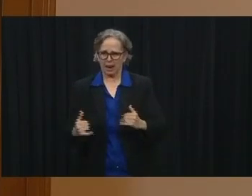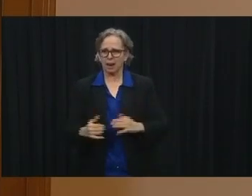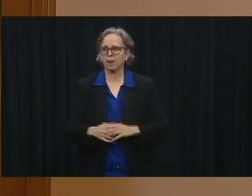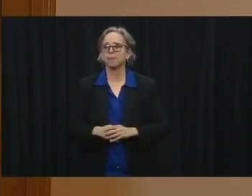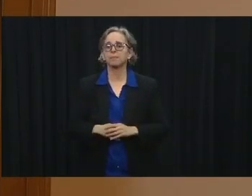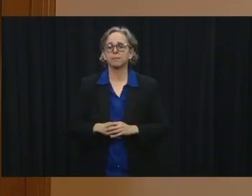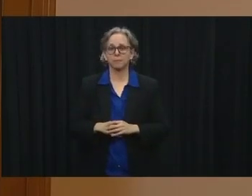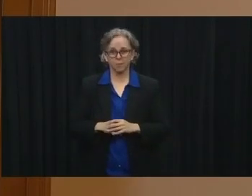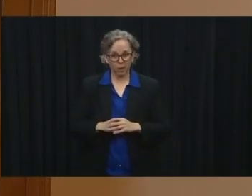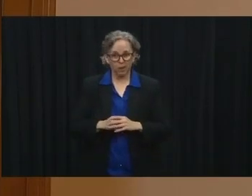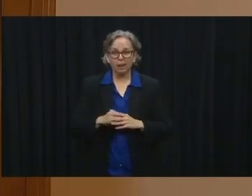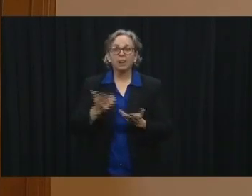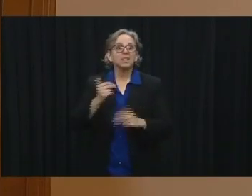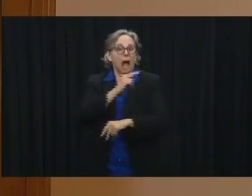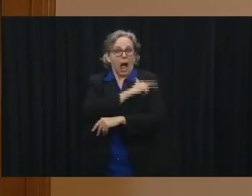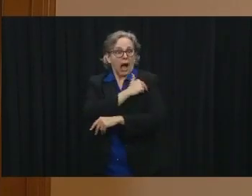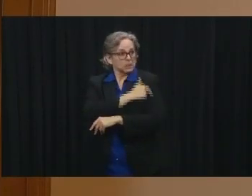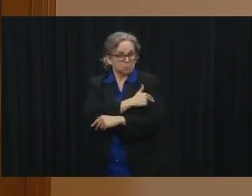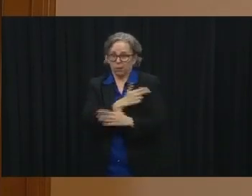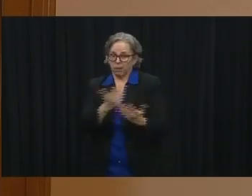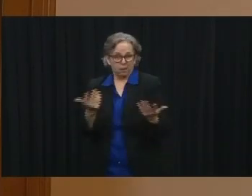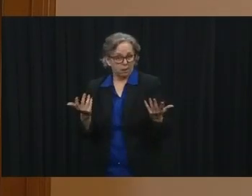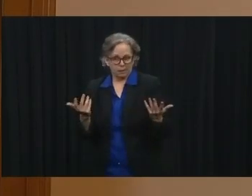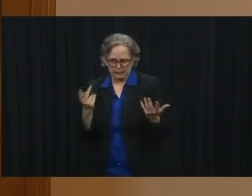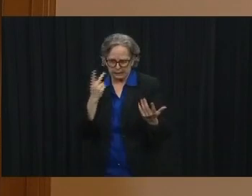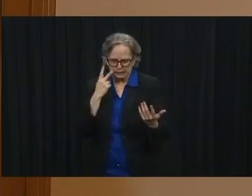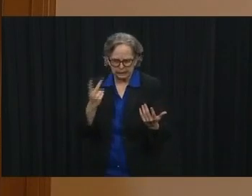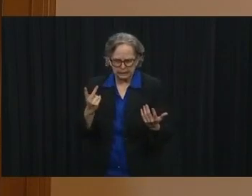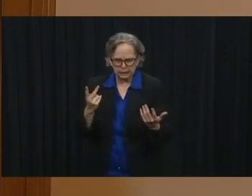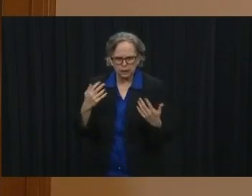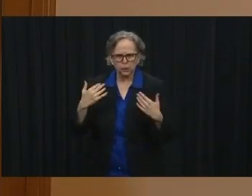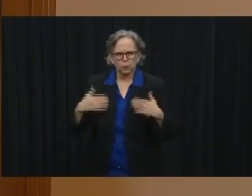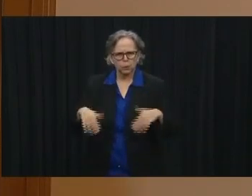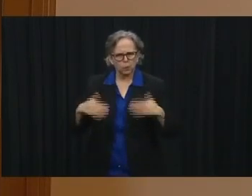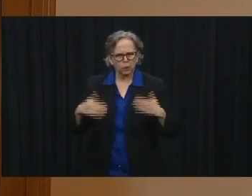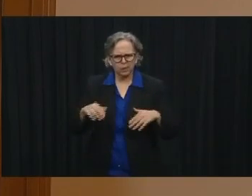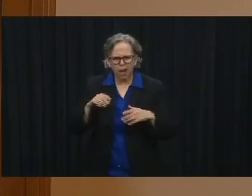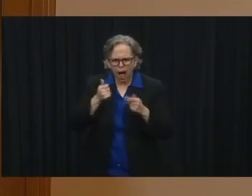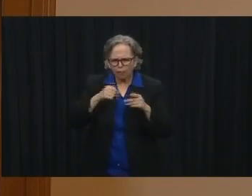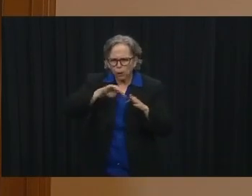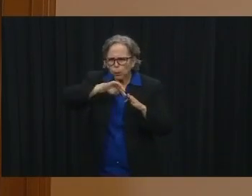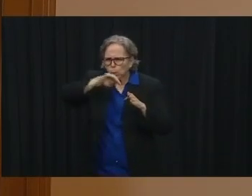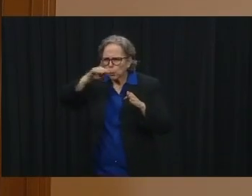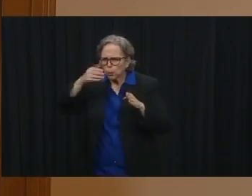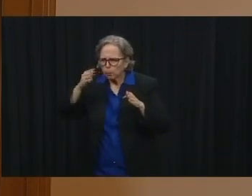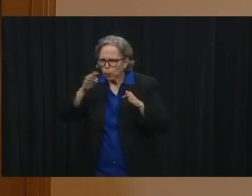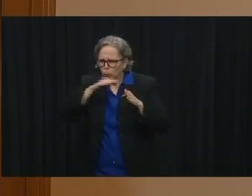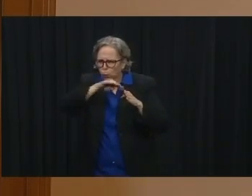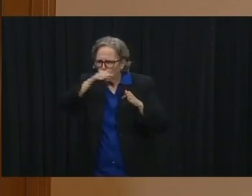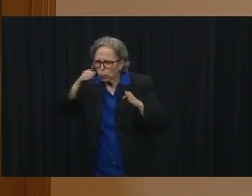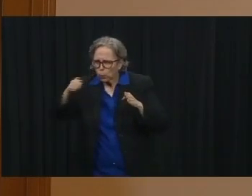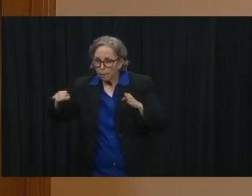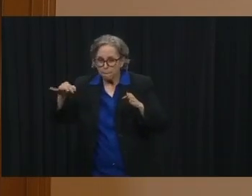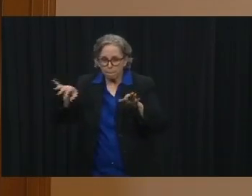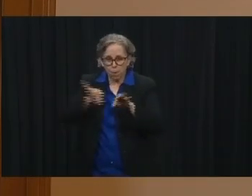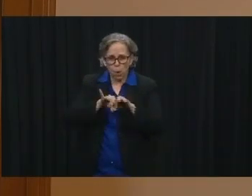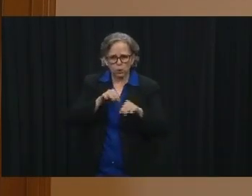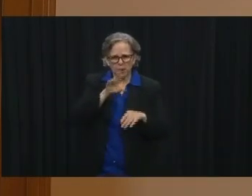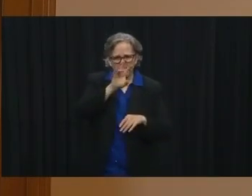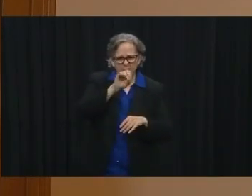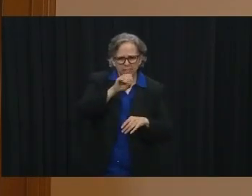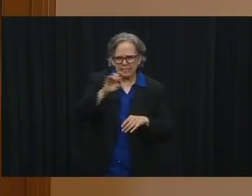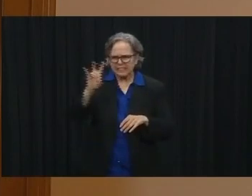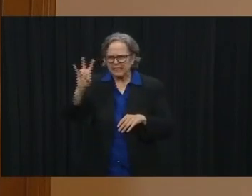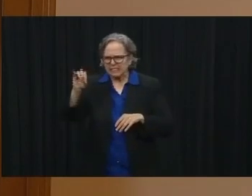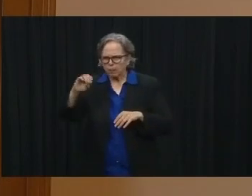on our healthcare system by anywhere from 50 to 75%. That's crucial, but we've got to do it even